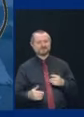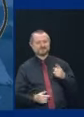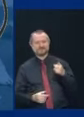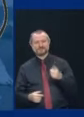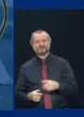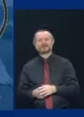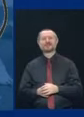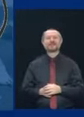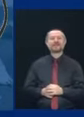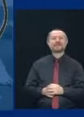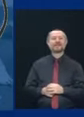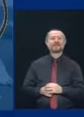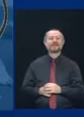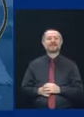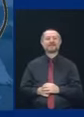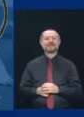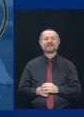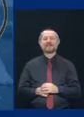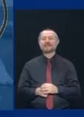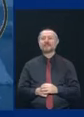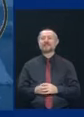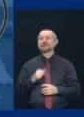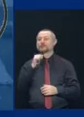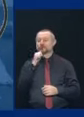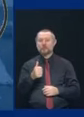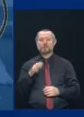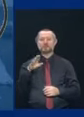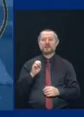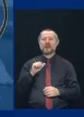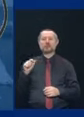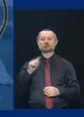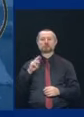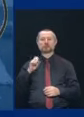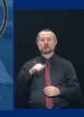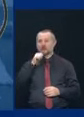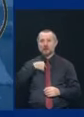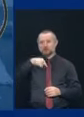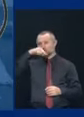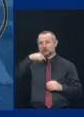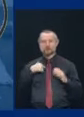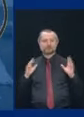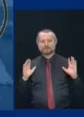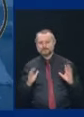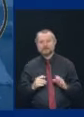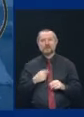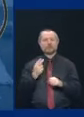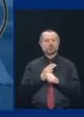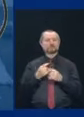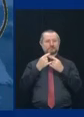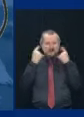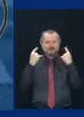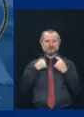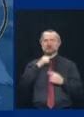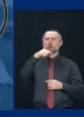mask. Don't be a turkey this Thanksgiving. Wear a mask. Don't be a